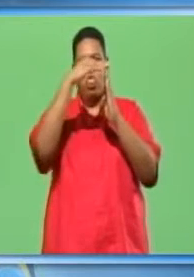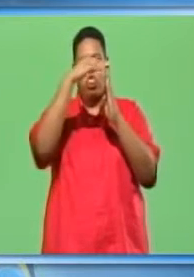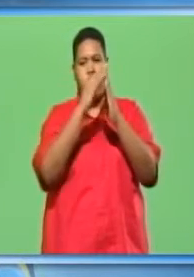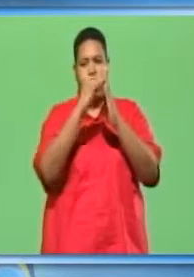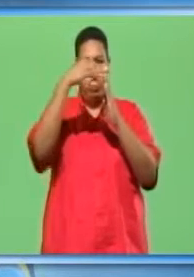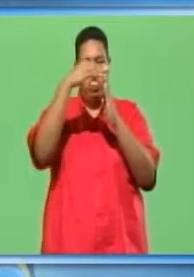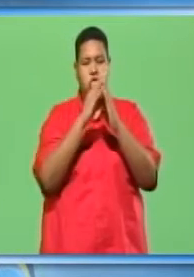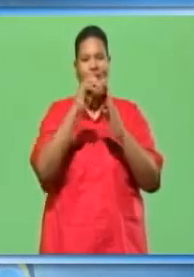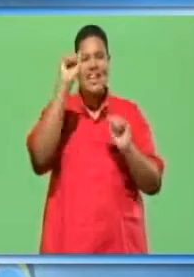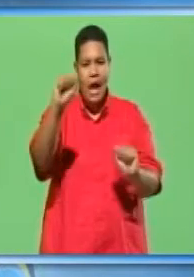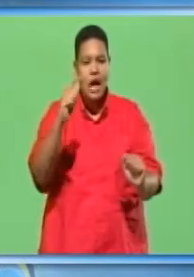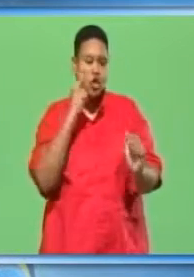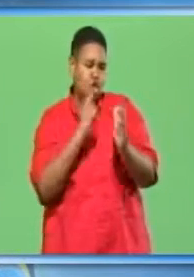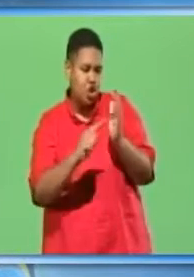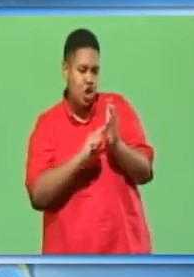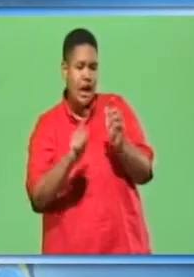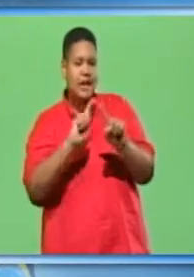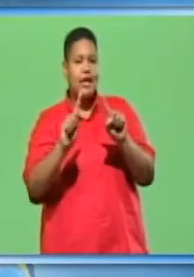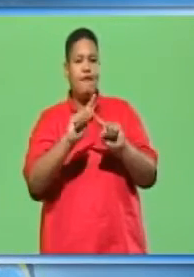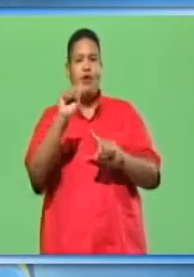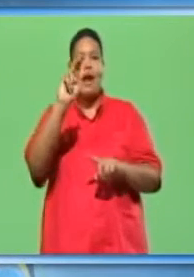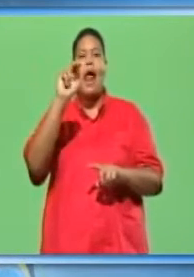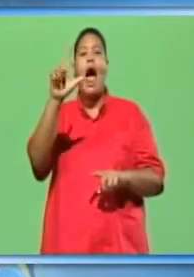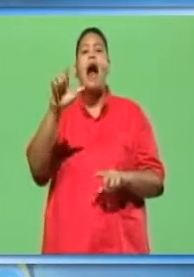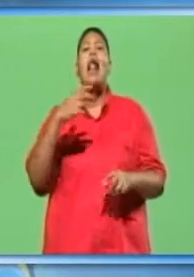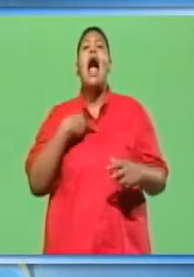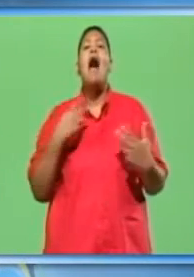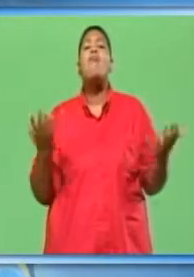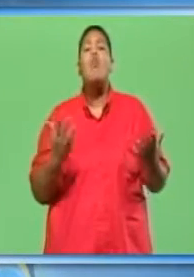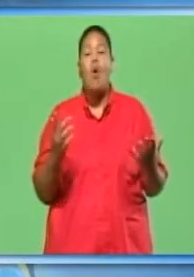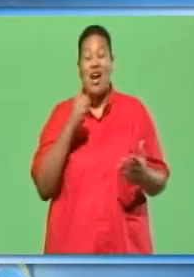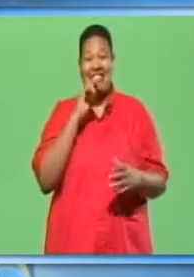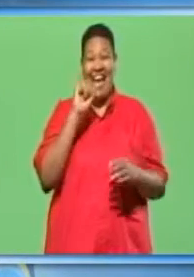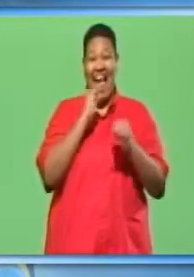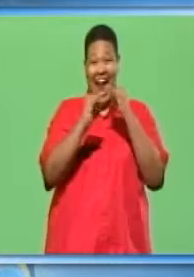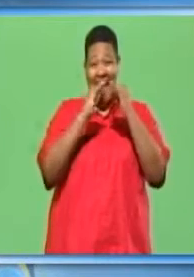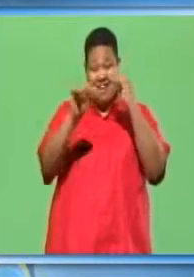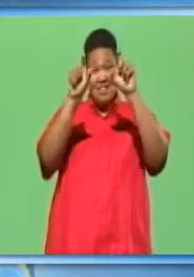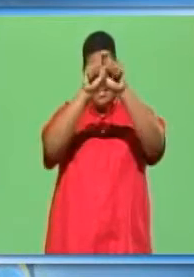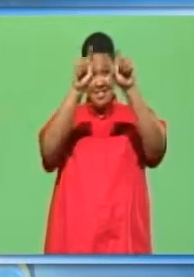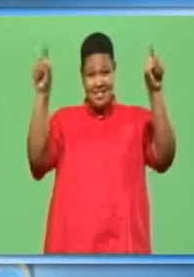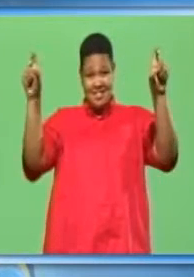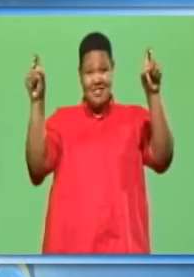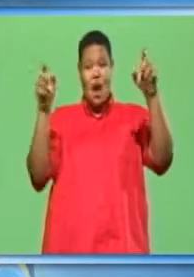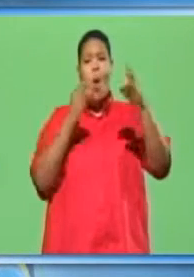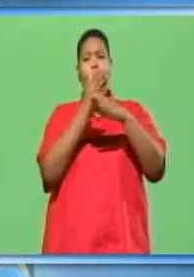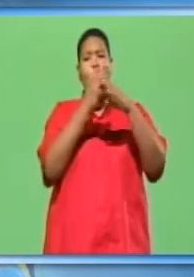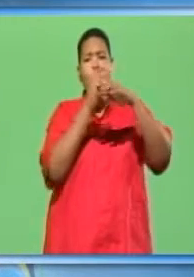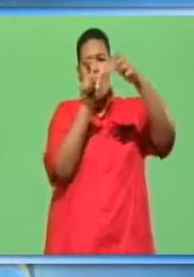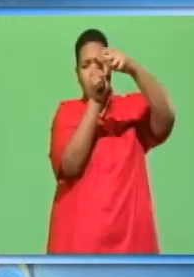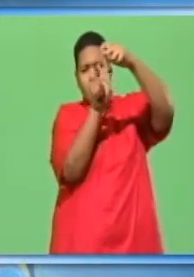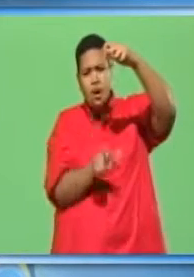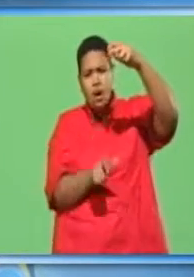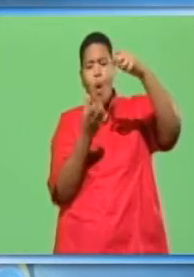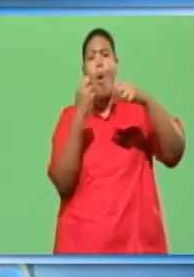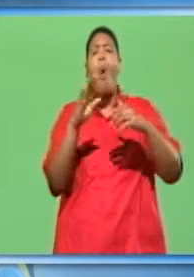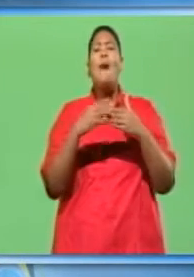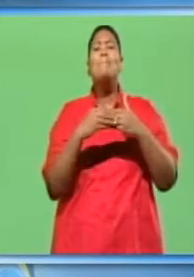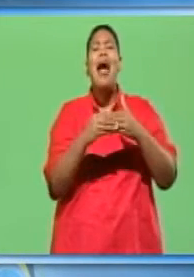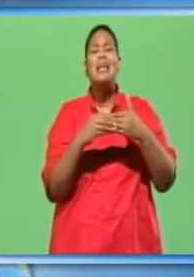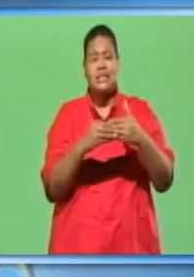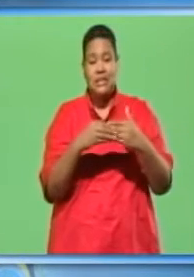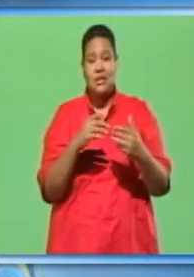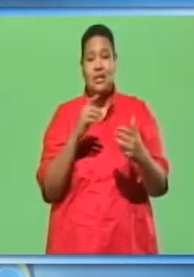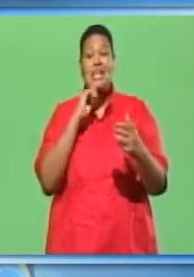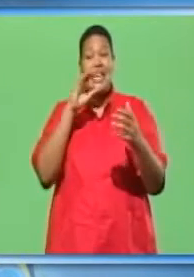and checking angles. The sliding bevel consists of a steel blade and a wooden or plastic stock locked